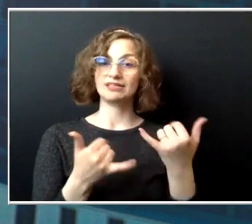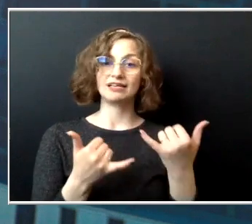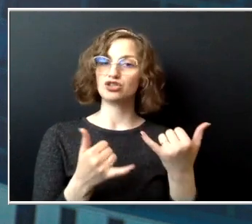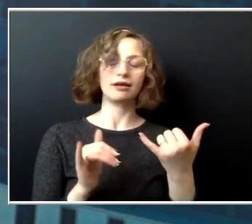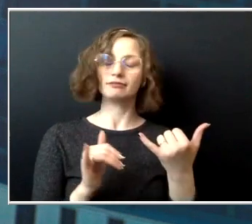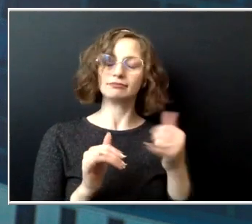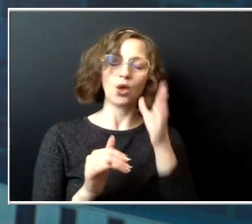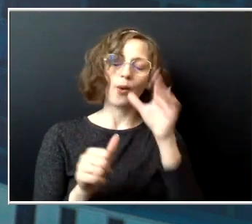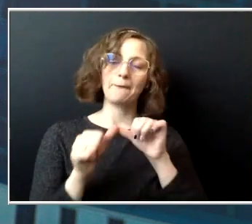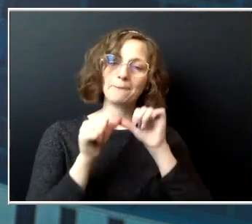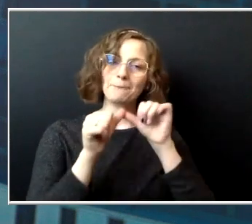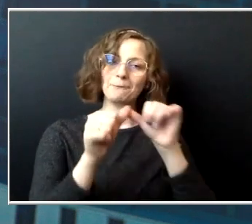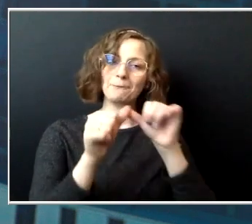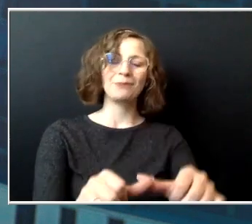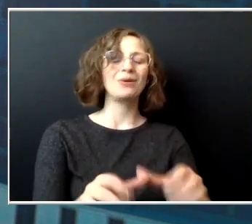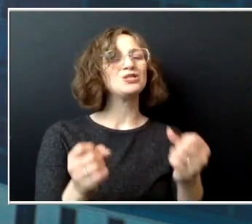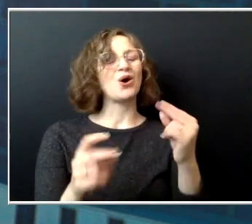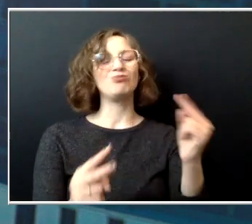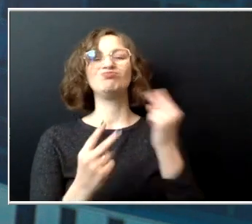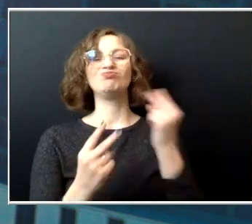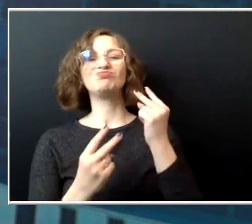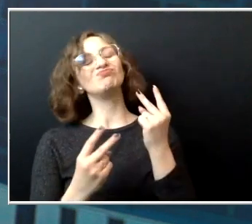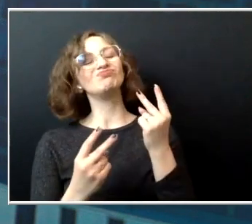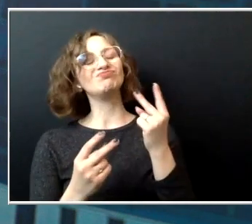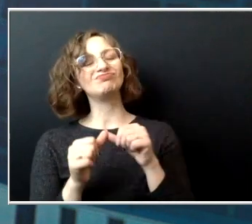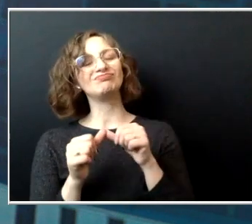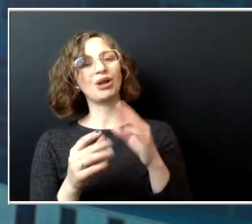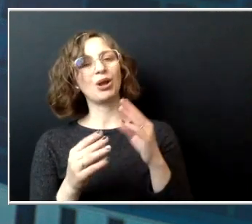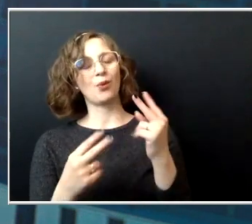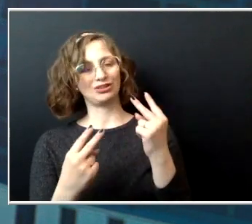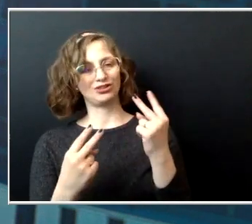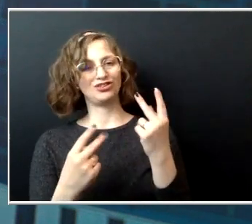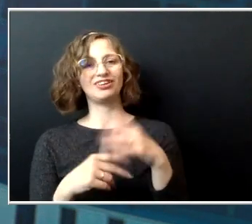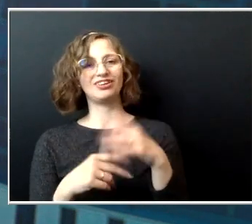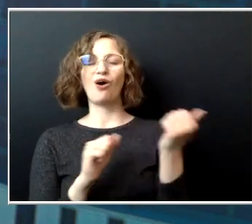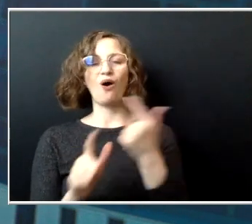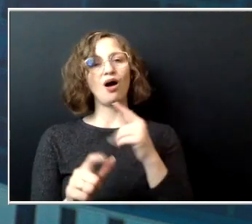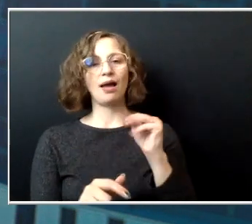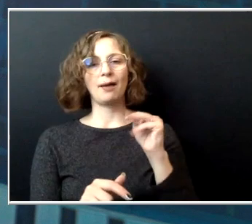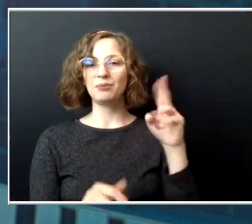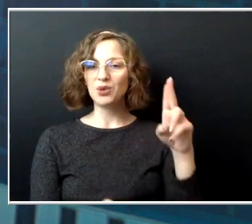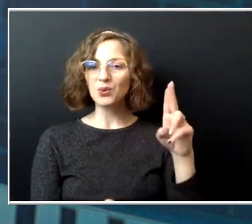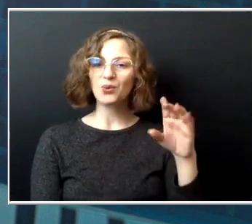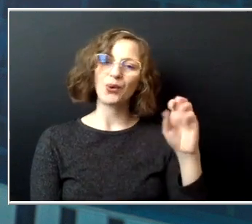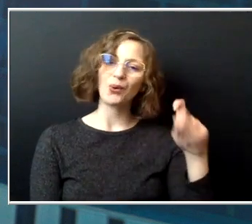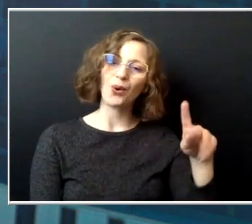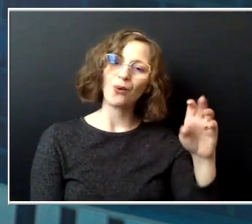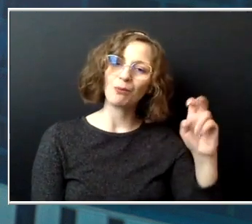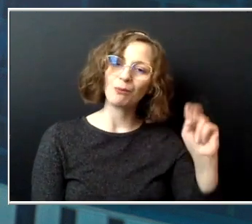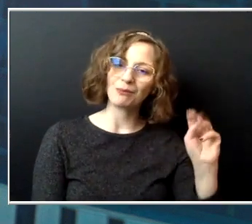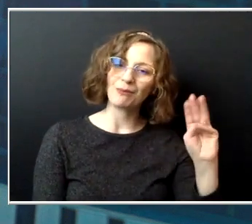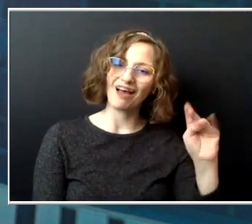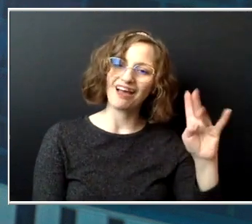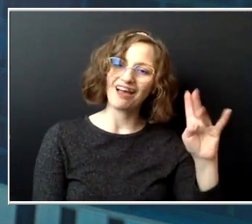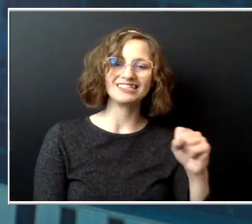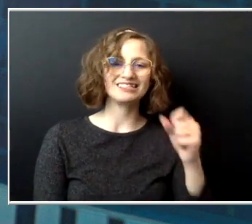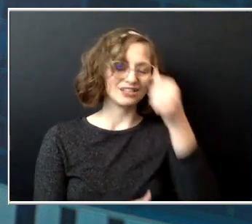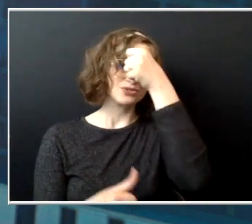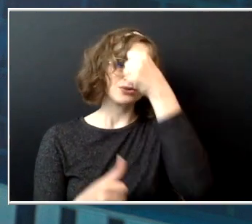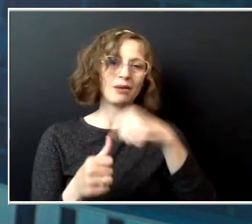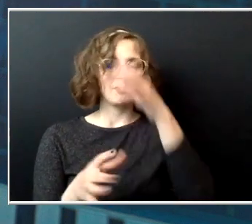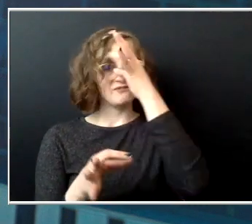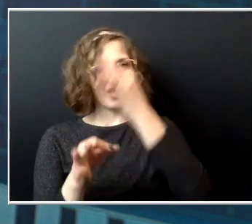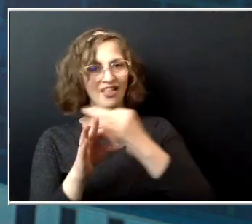here on Open Mics with Dr. Stites and all of our morning medical updates, because remember, faith, hope, and science, together we can figure this one